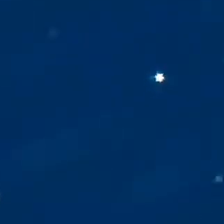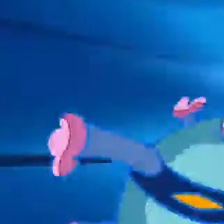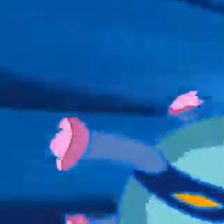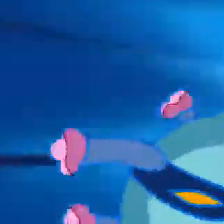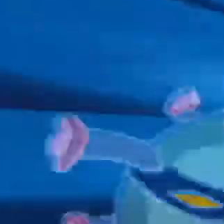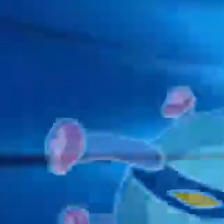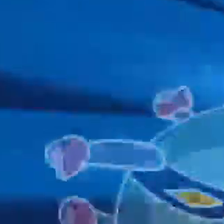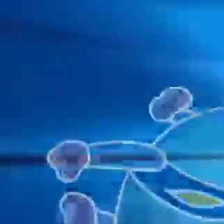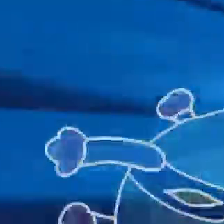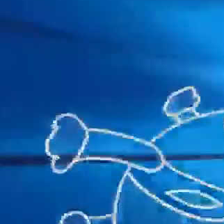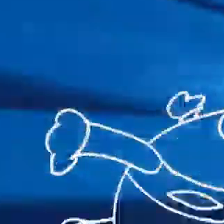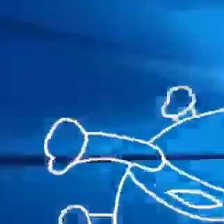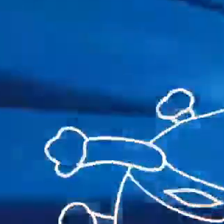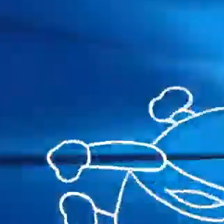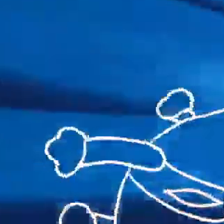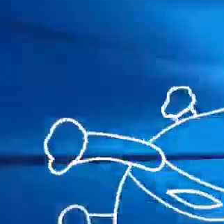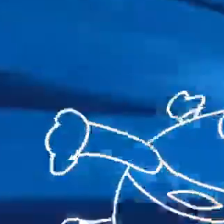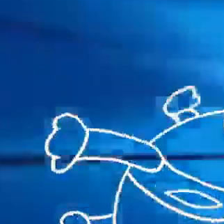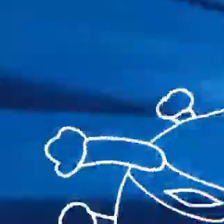Carly.